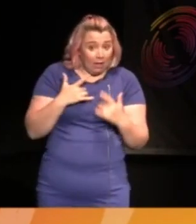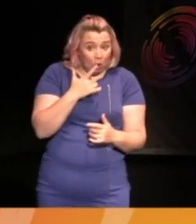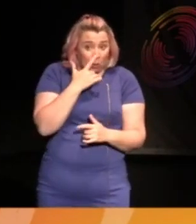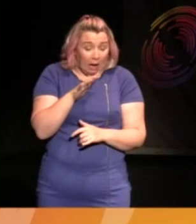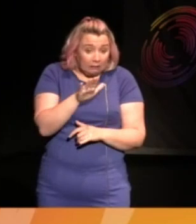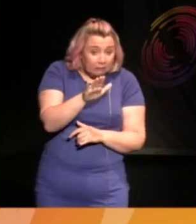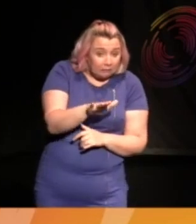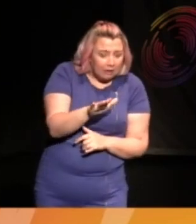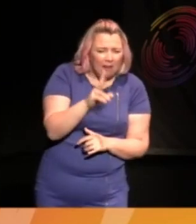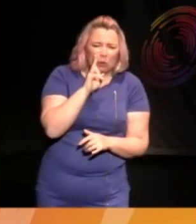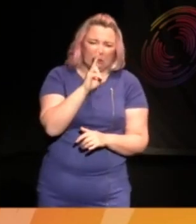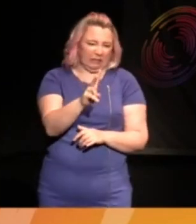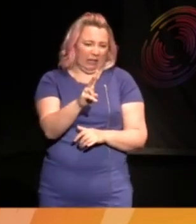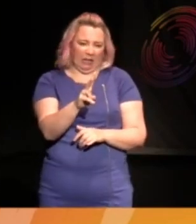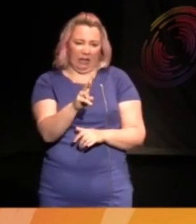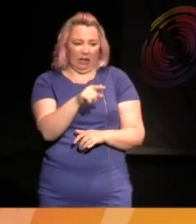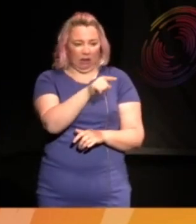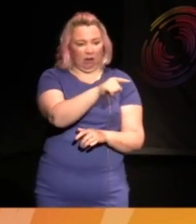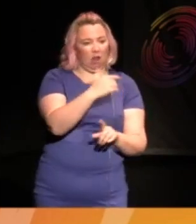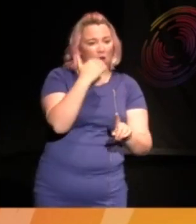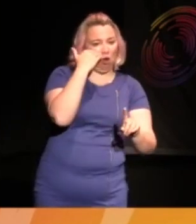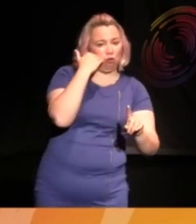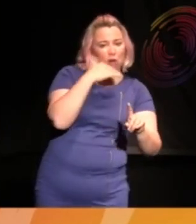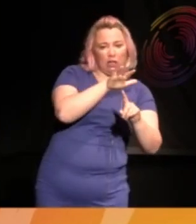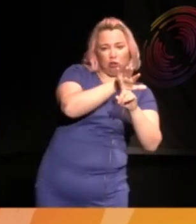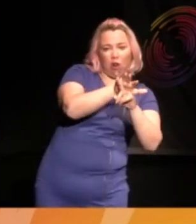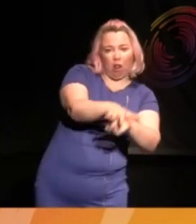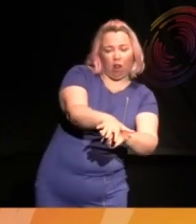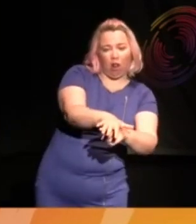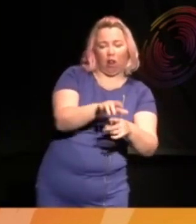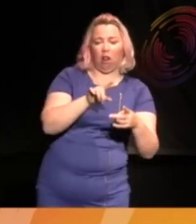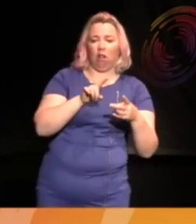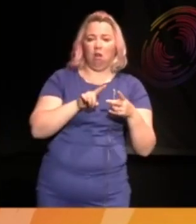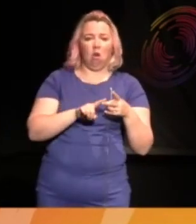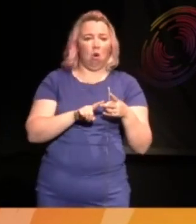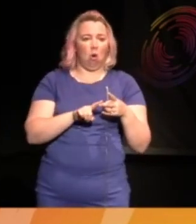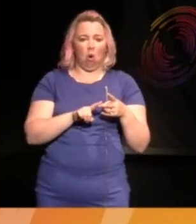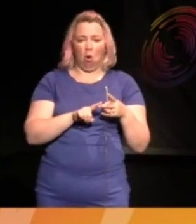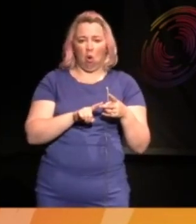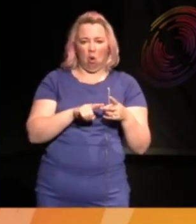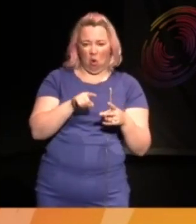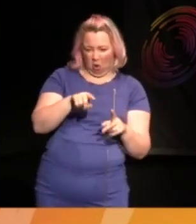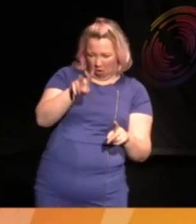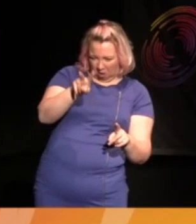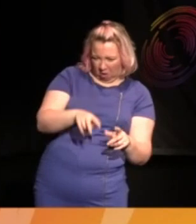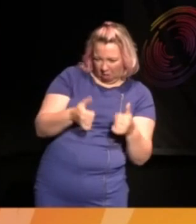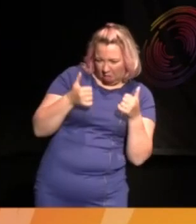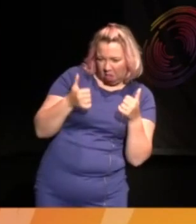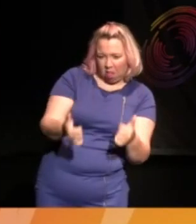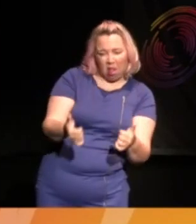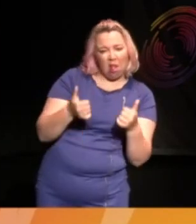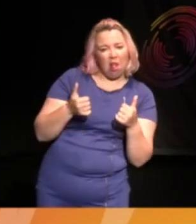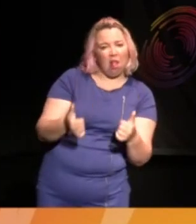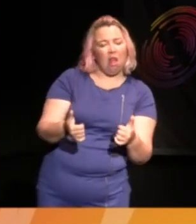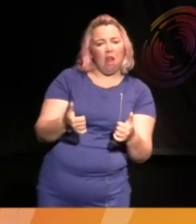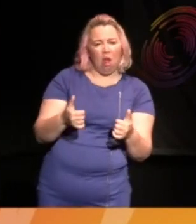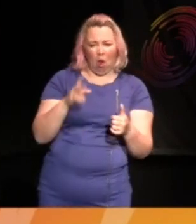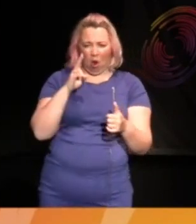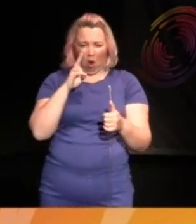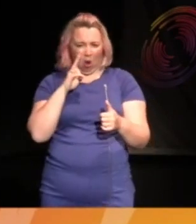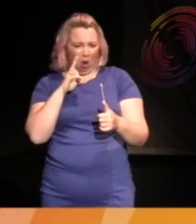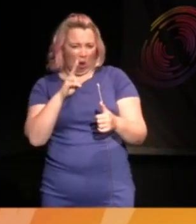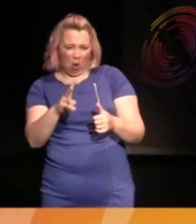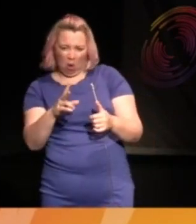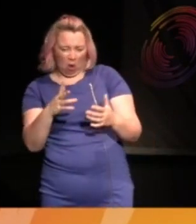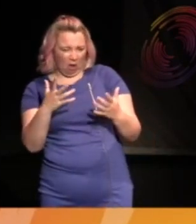if you see somebody being racially profiled or profiled because they look poor or they look like they're part of a gang only because